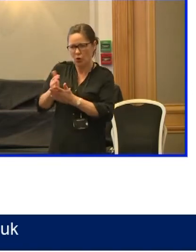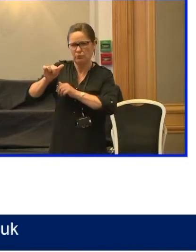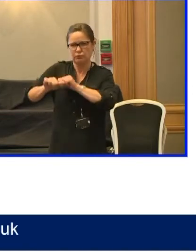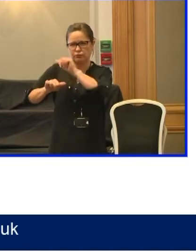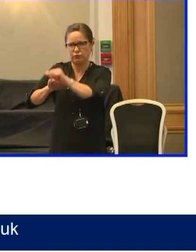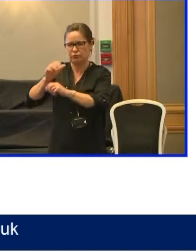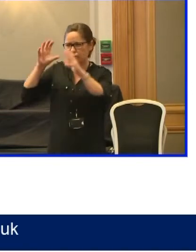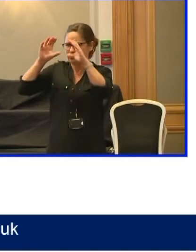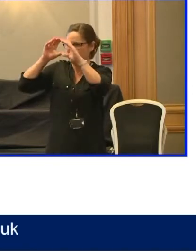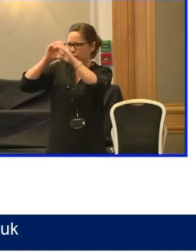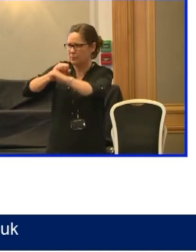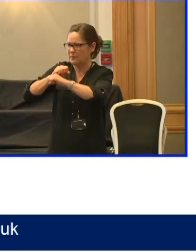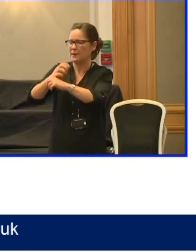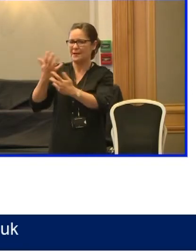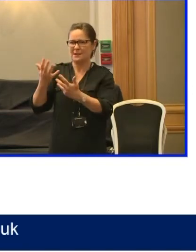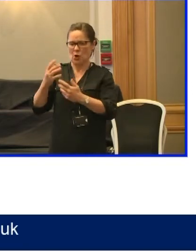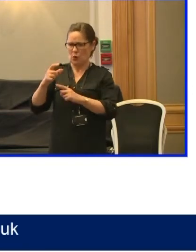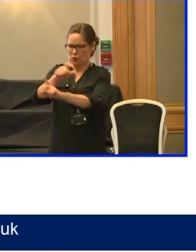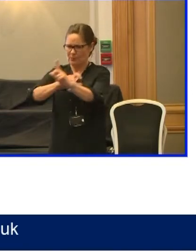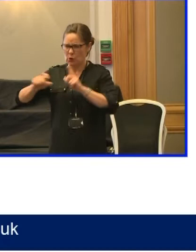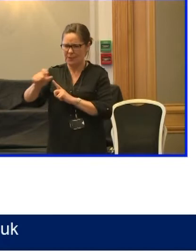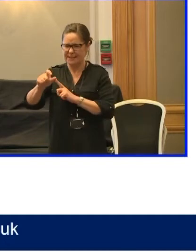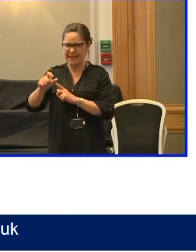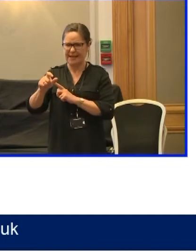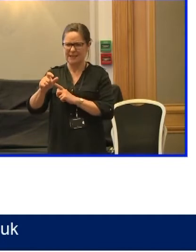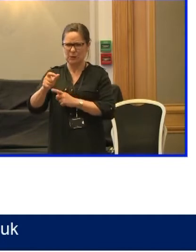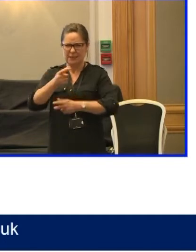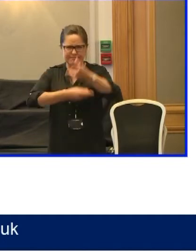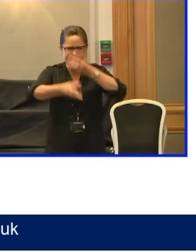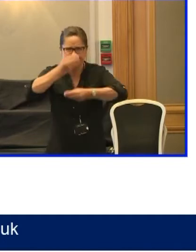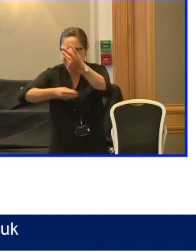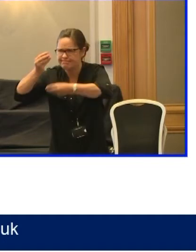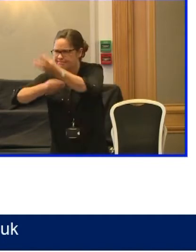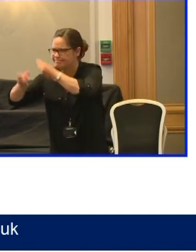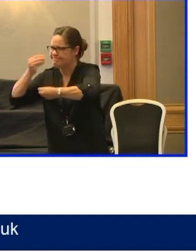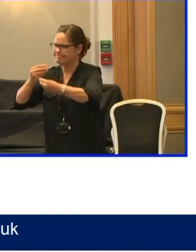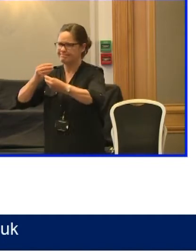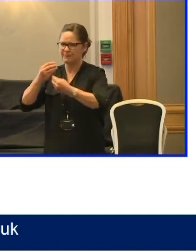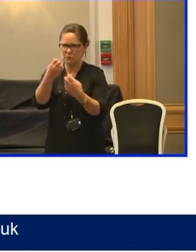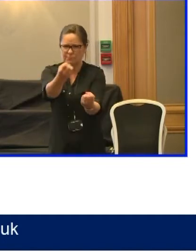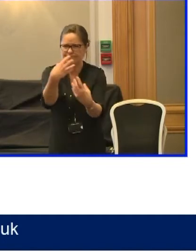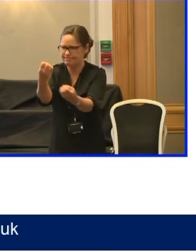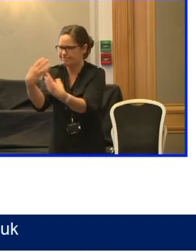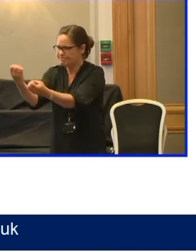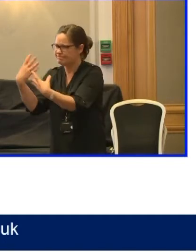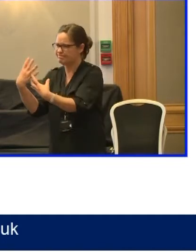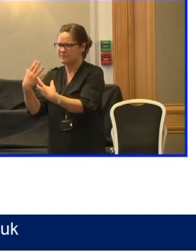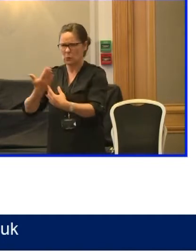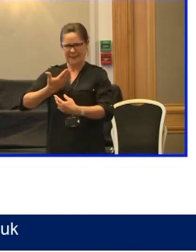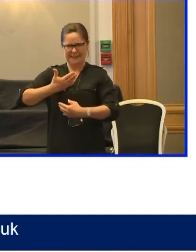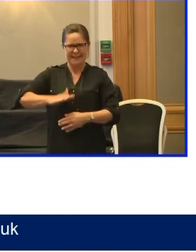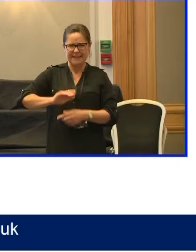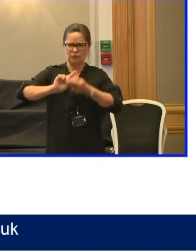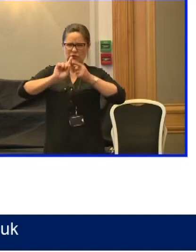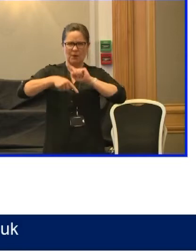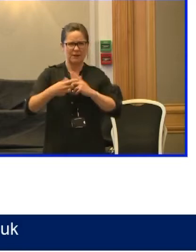listen to our community and respond to their needs and wishes, and this conference was born from that very ethos, encouraging